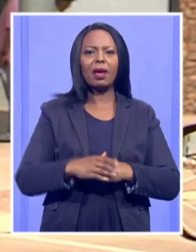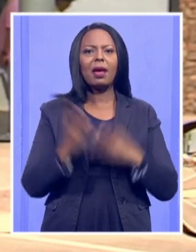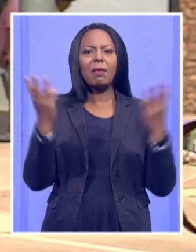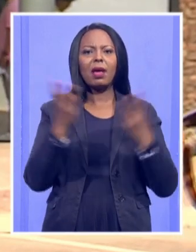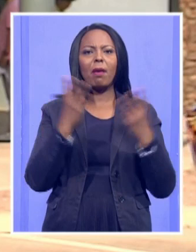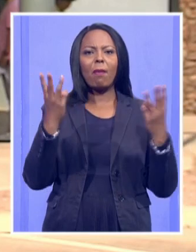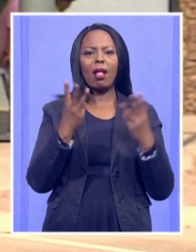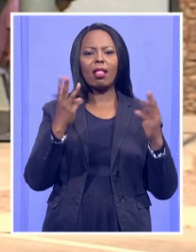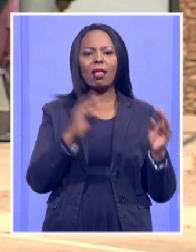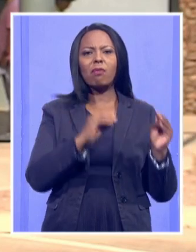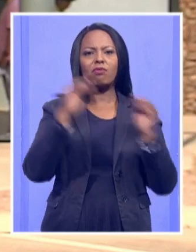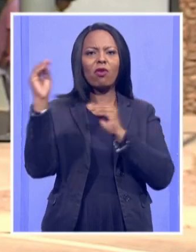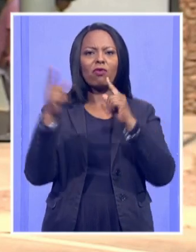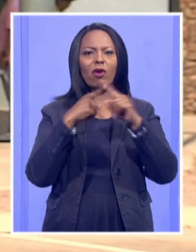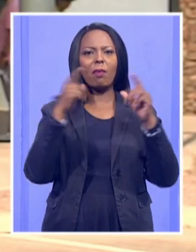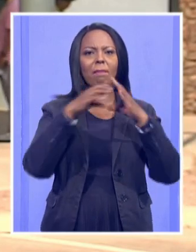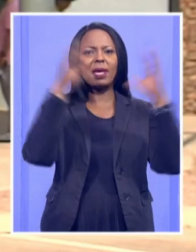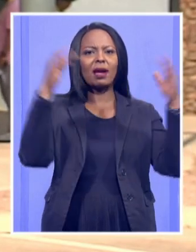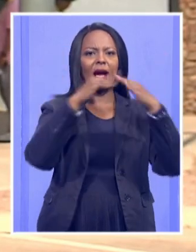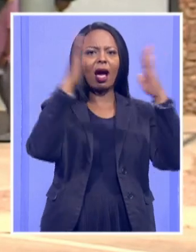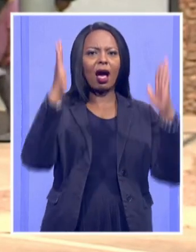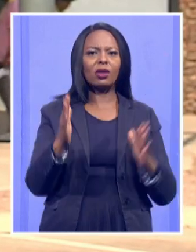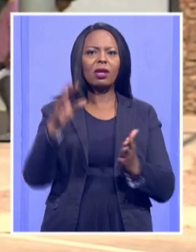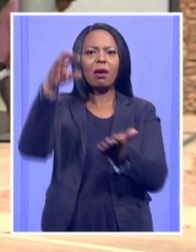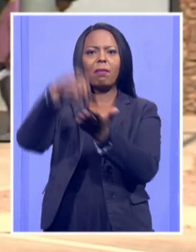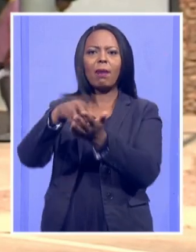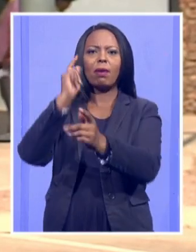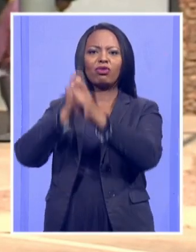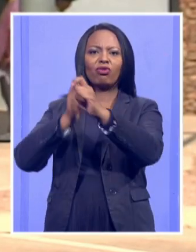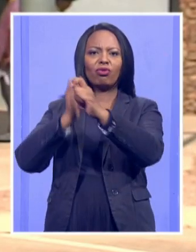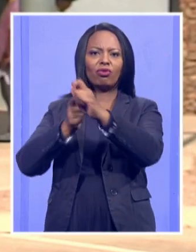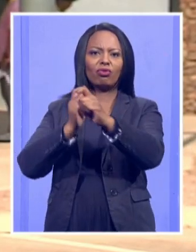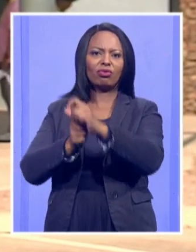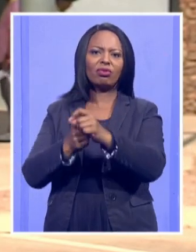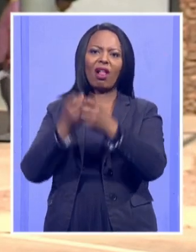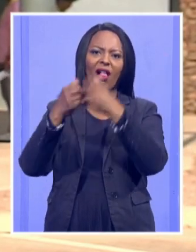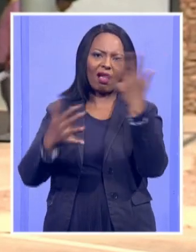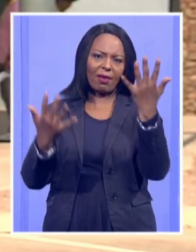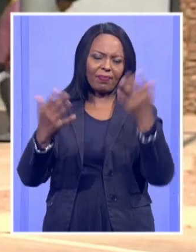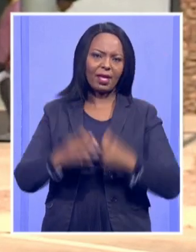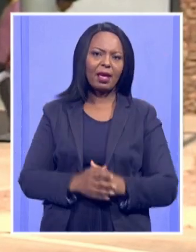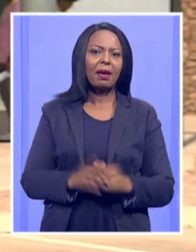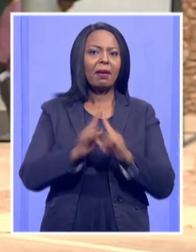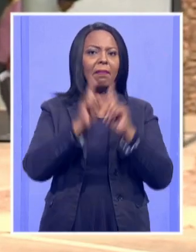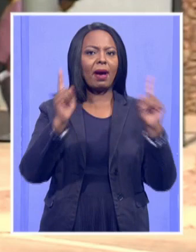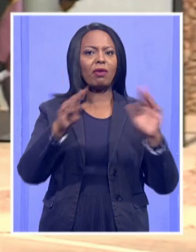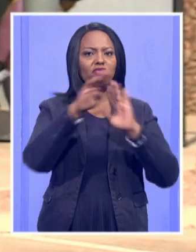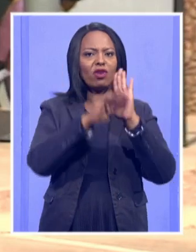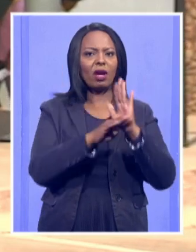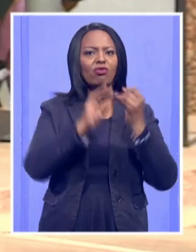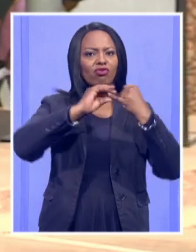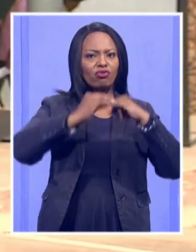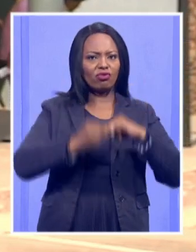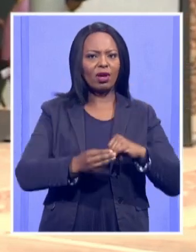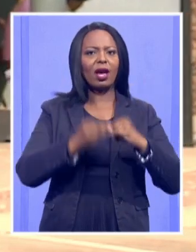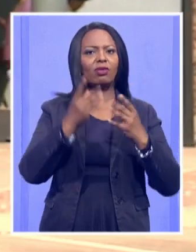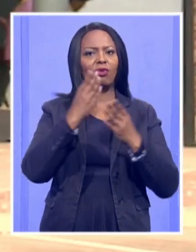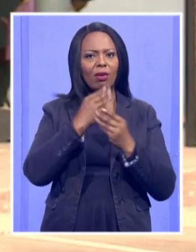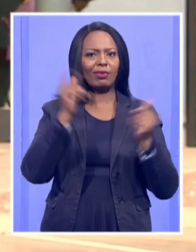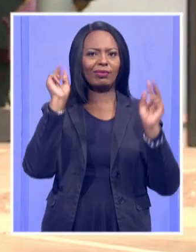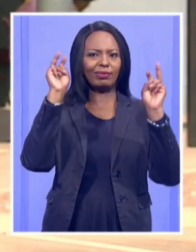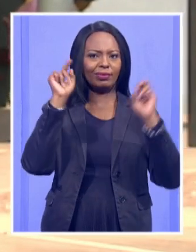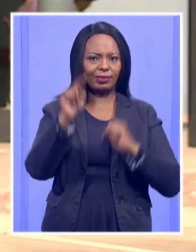out of these big households, going and put up shanties and all of that. But we've got a program to try and address that